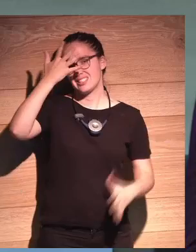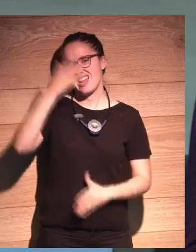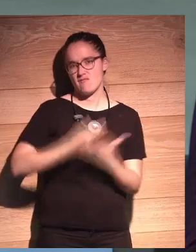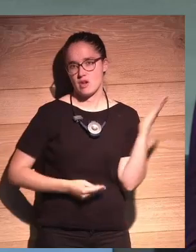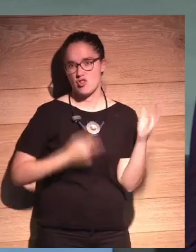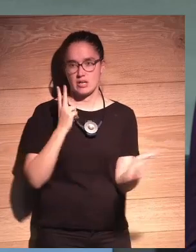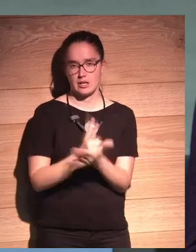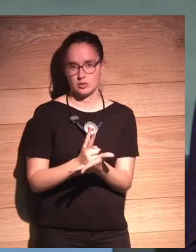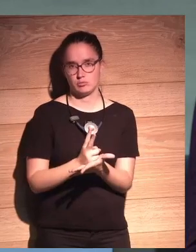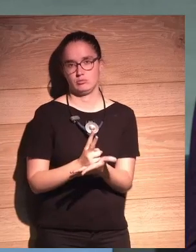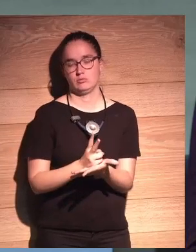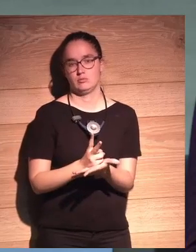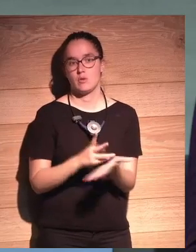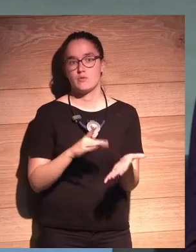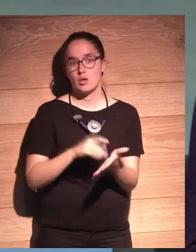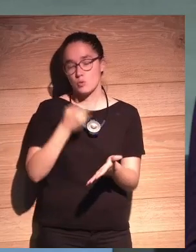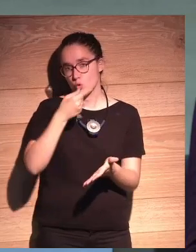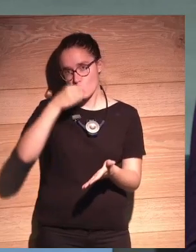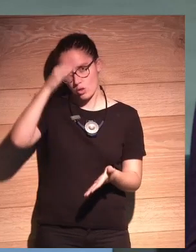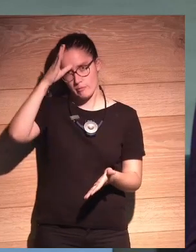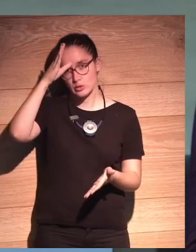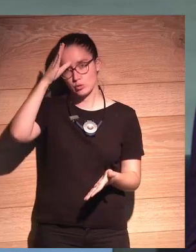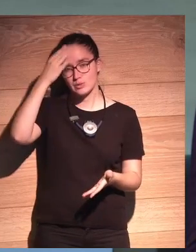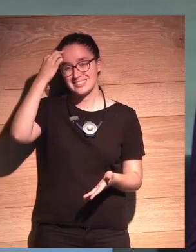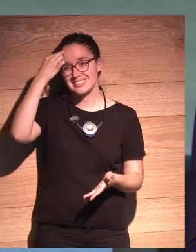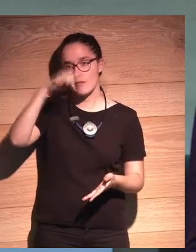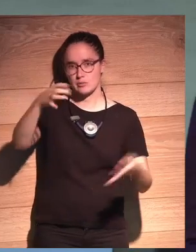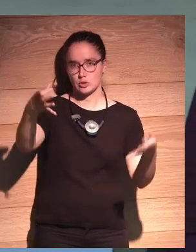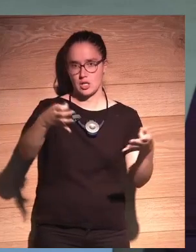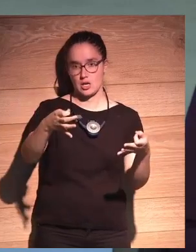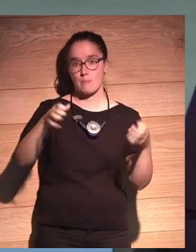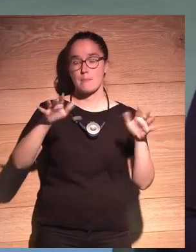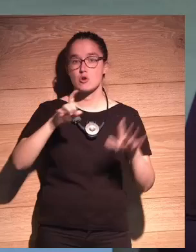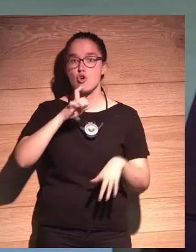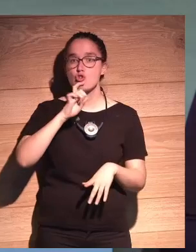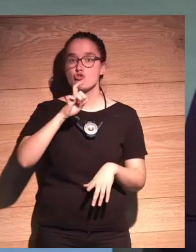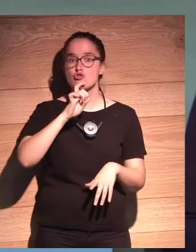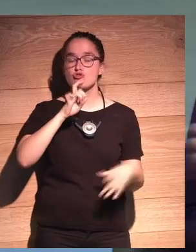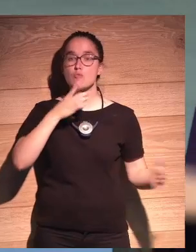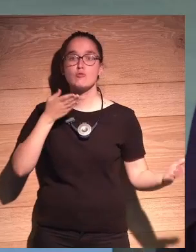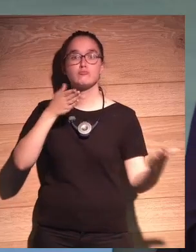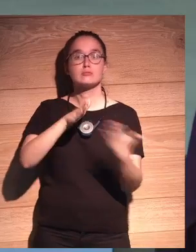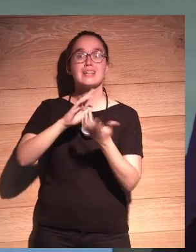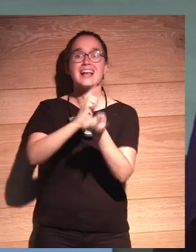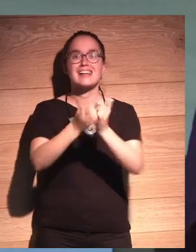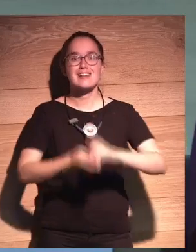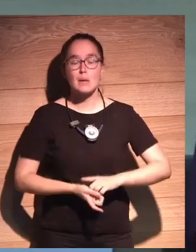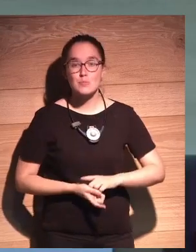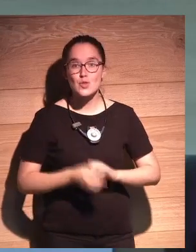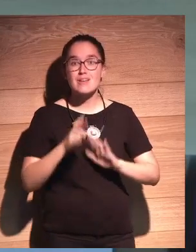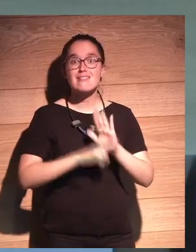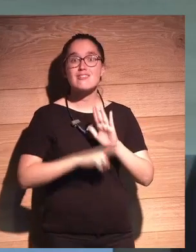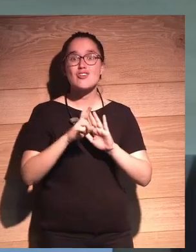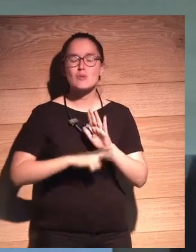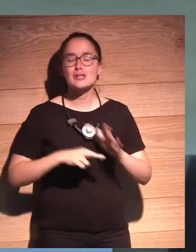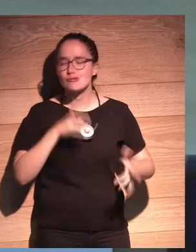to citizens is the biggest challenge. It is the big, we have a lot of knowledge, but